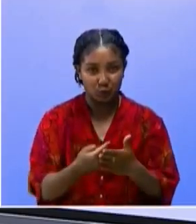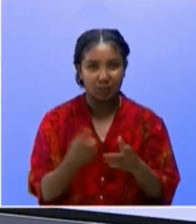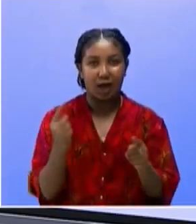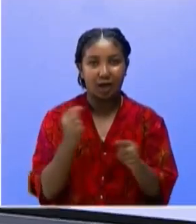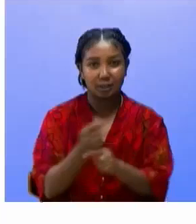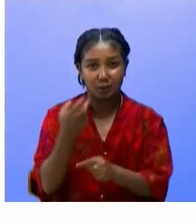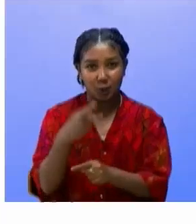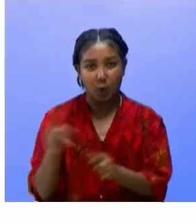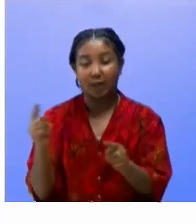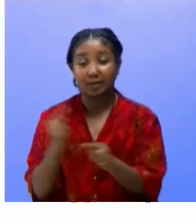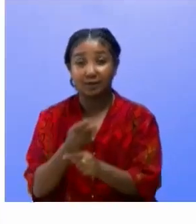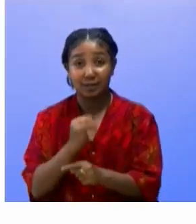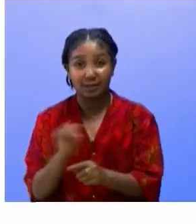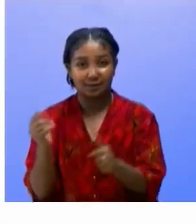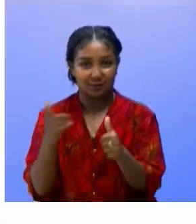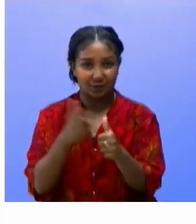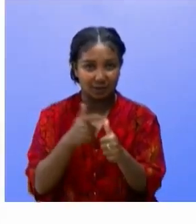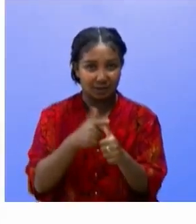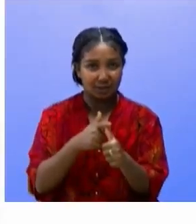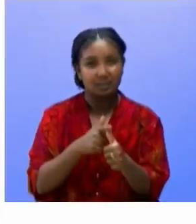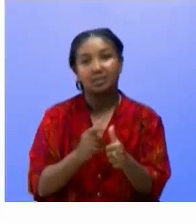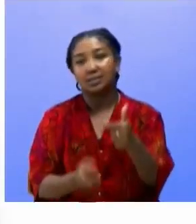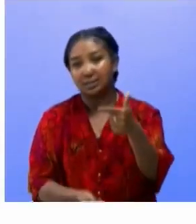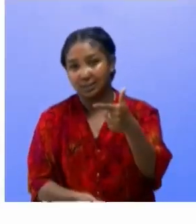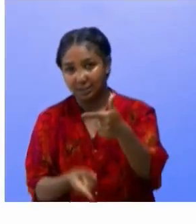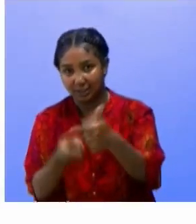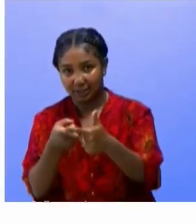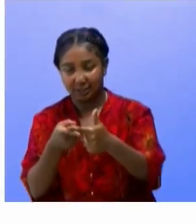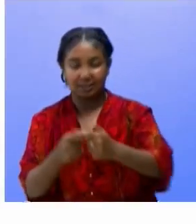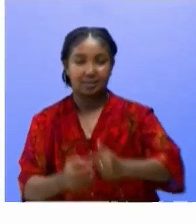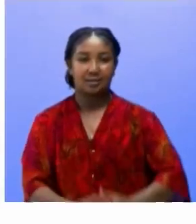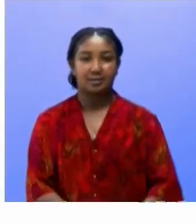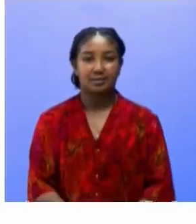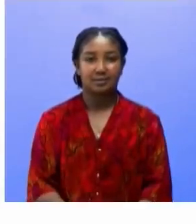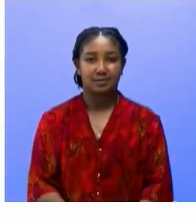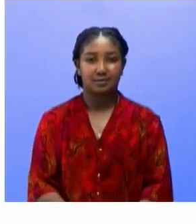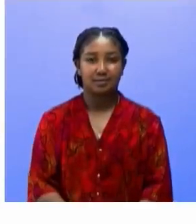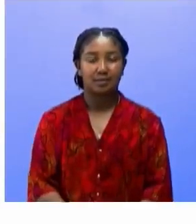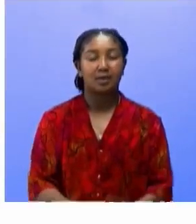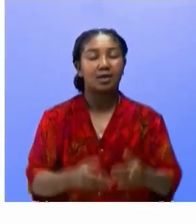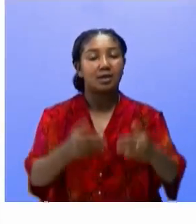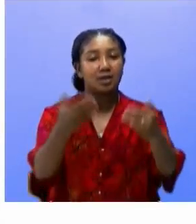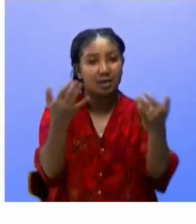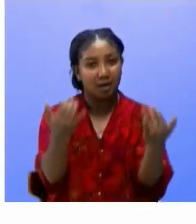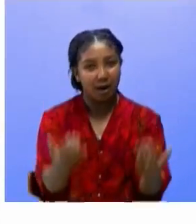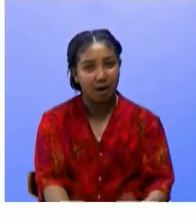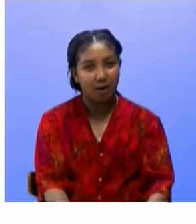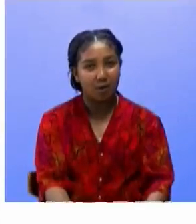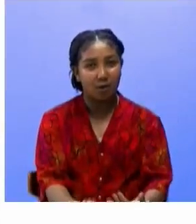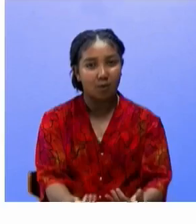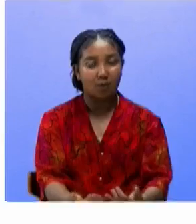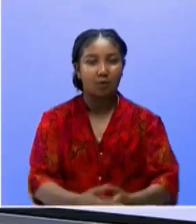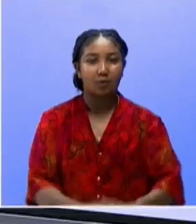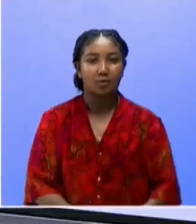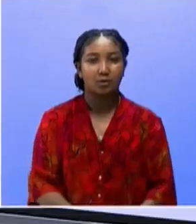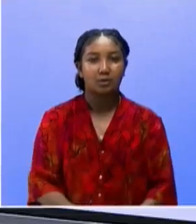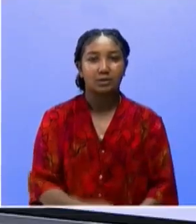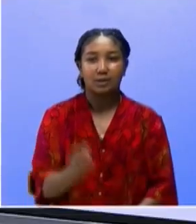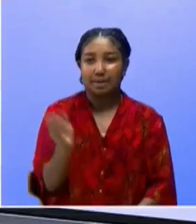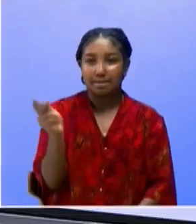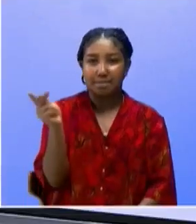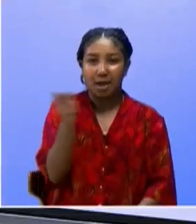action or activity is first and this one is second. Now, let us take this